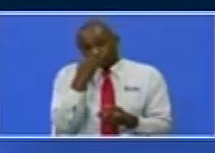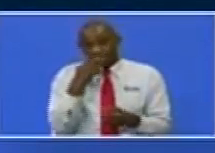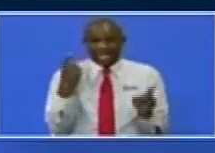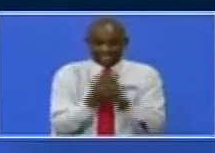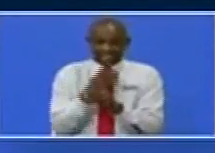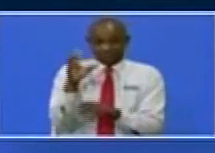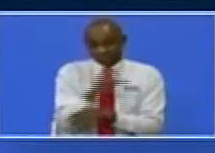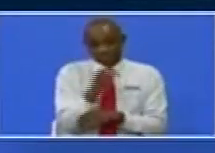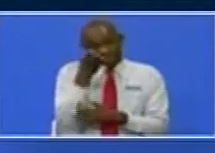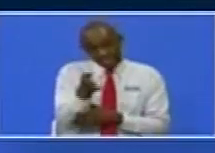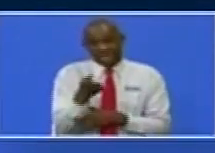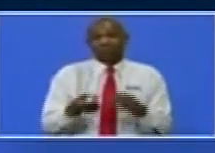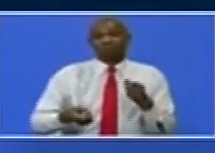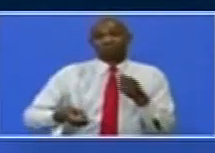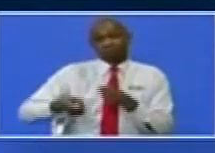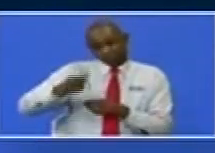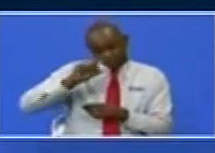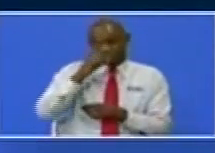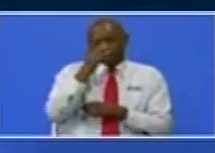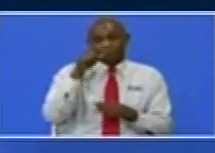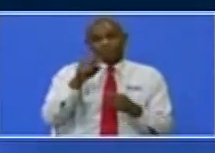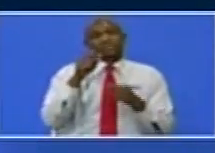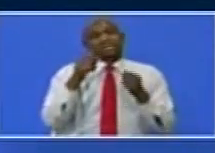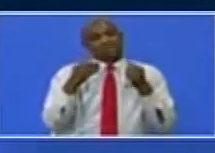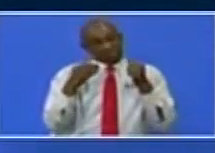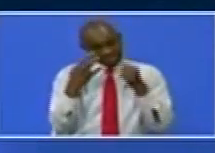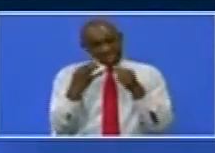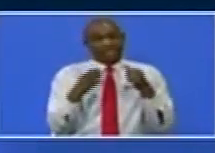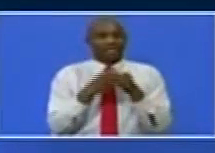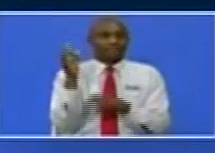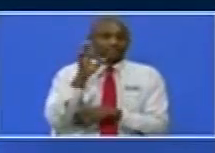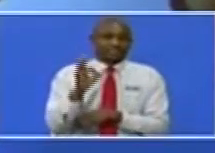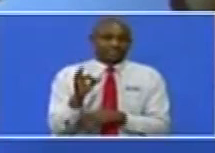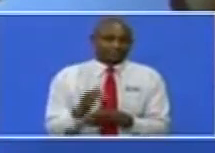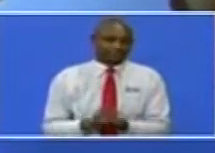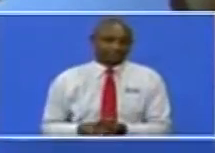drinks index increased by 1.39%.